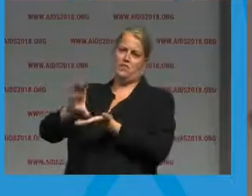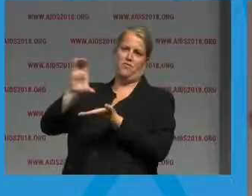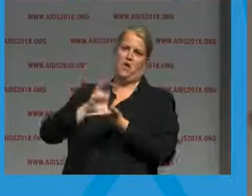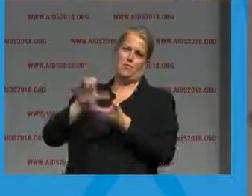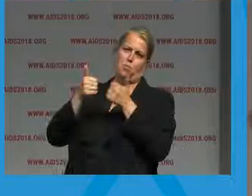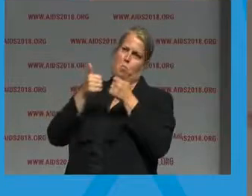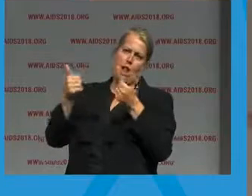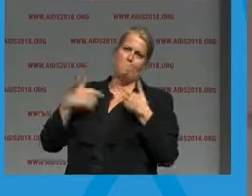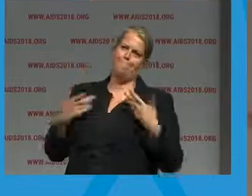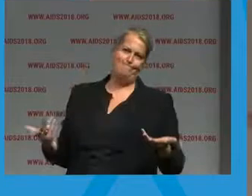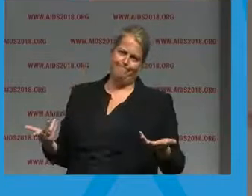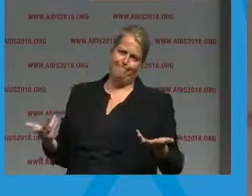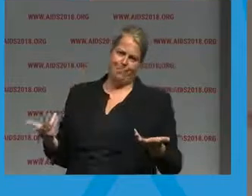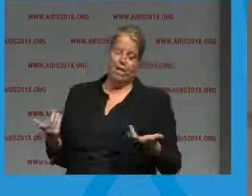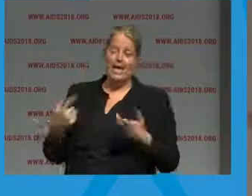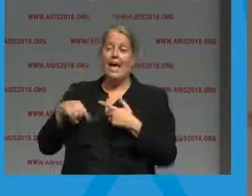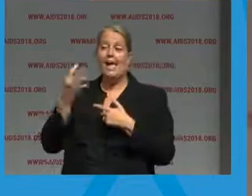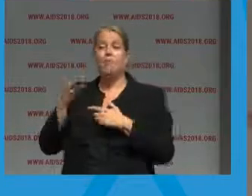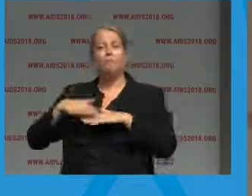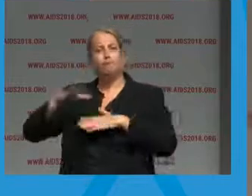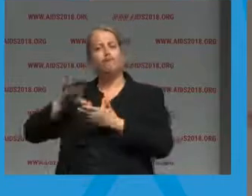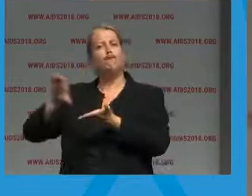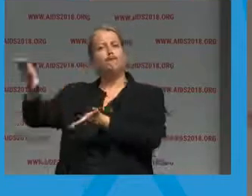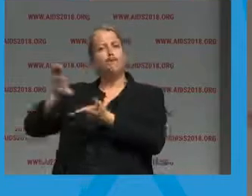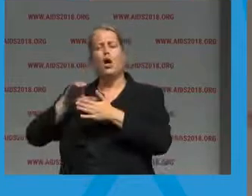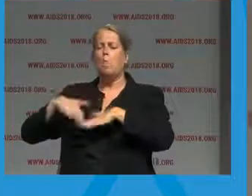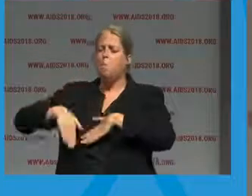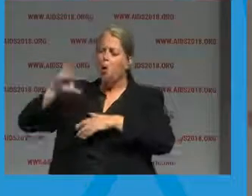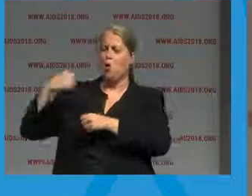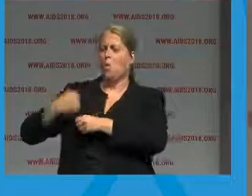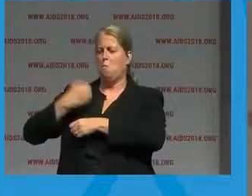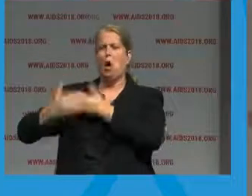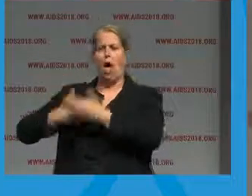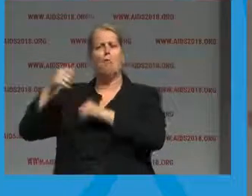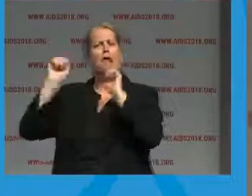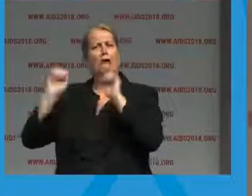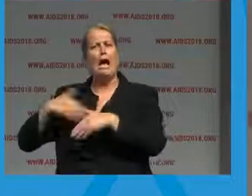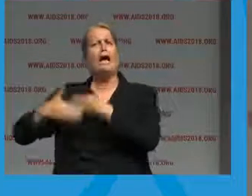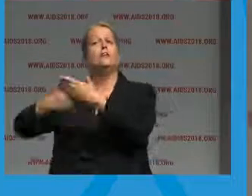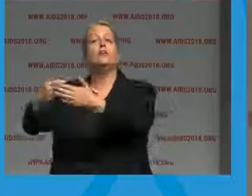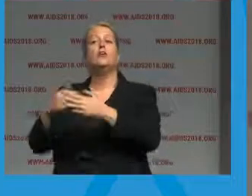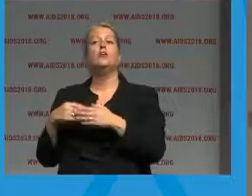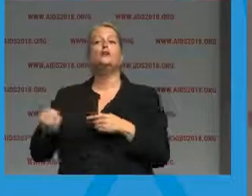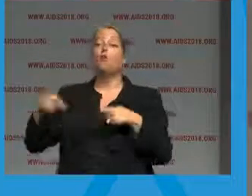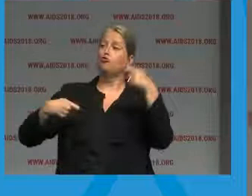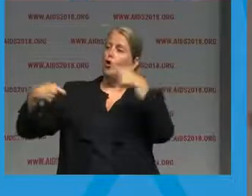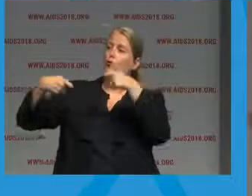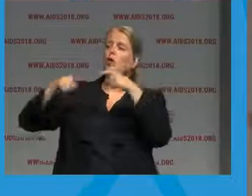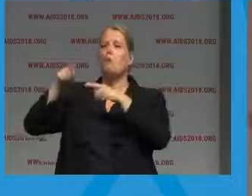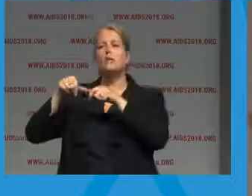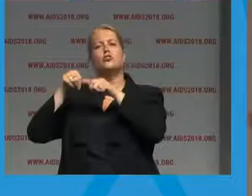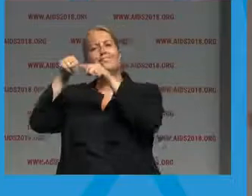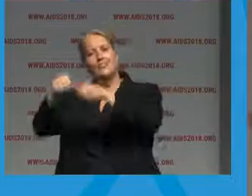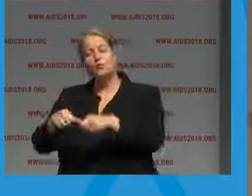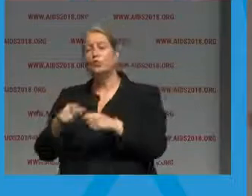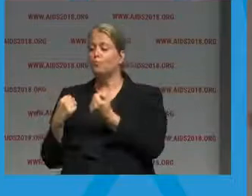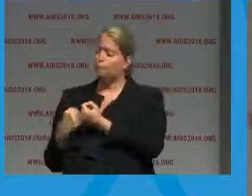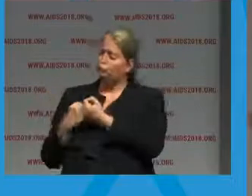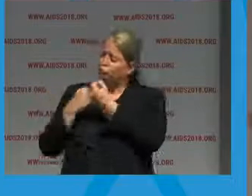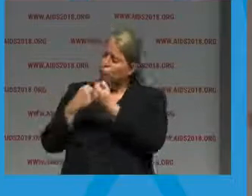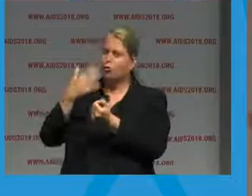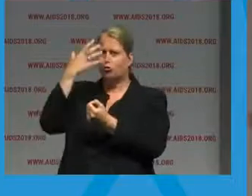funded well, we will do much, much more work. So they should continue because the work we do is we support and we complement government